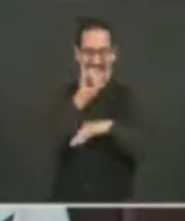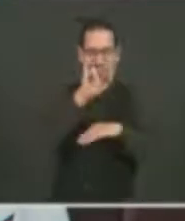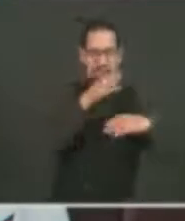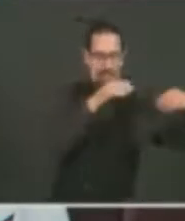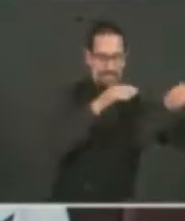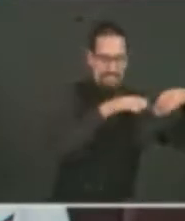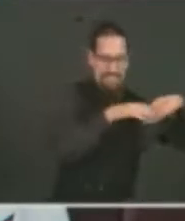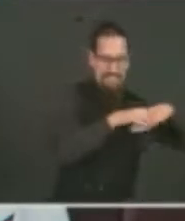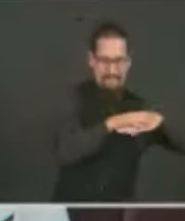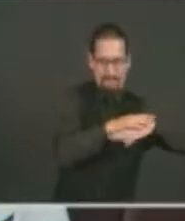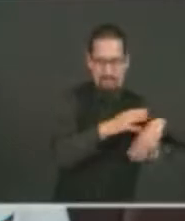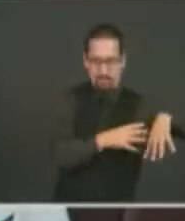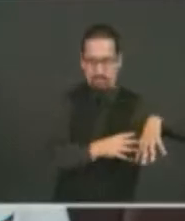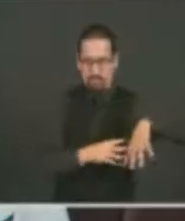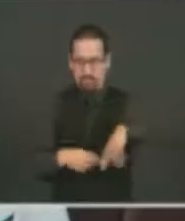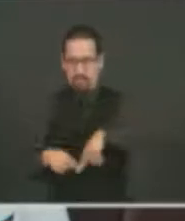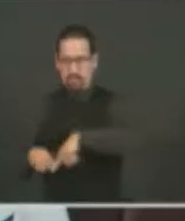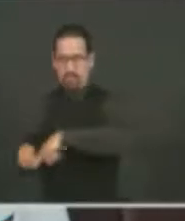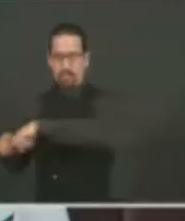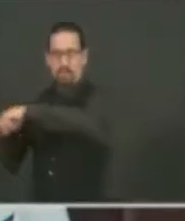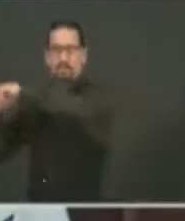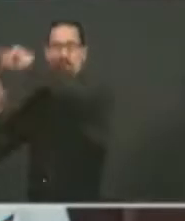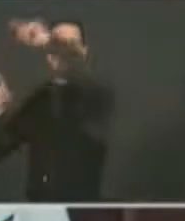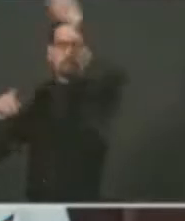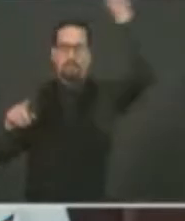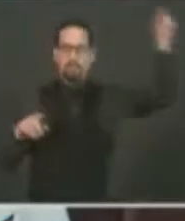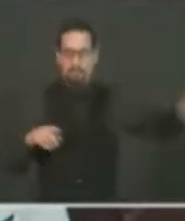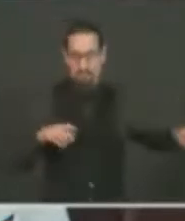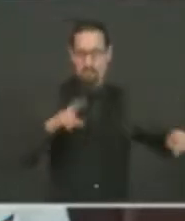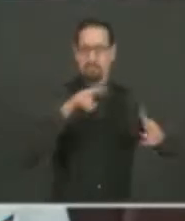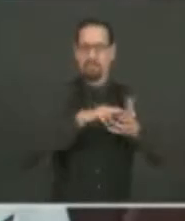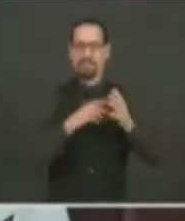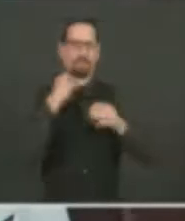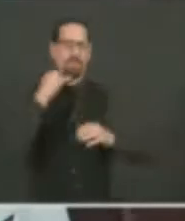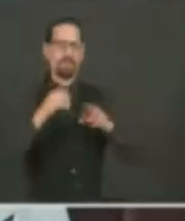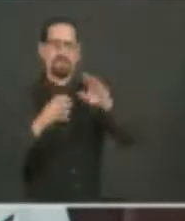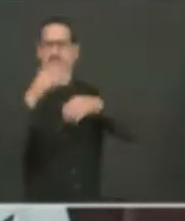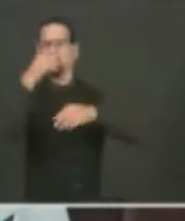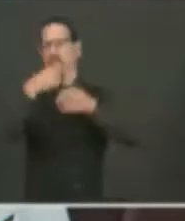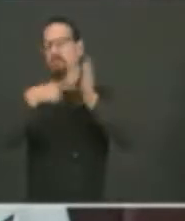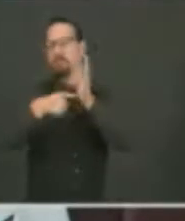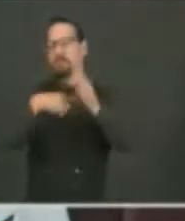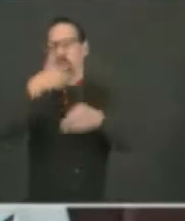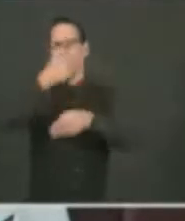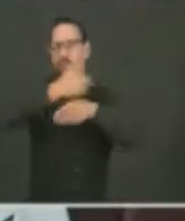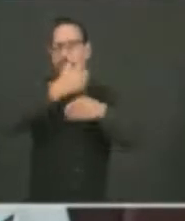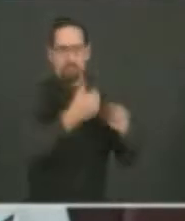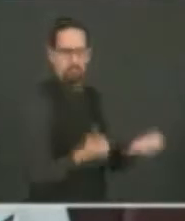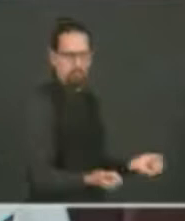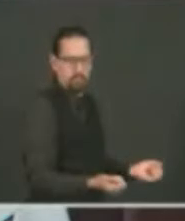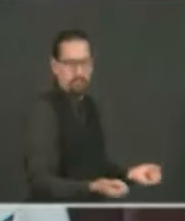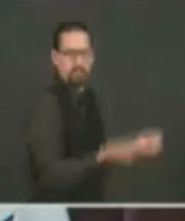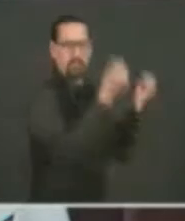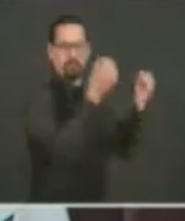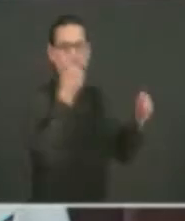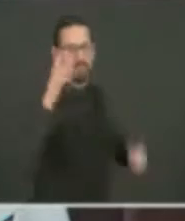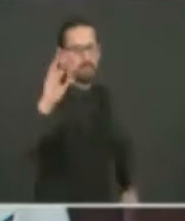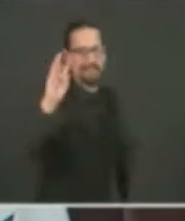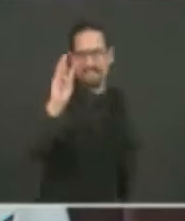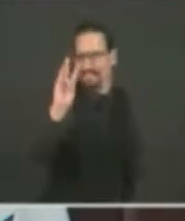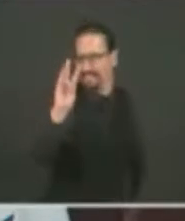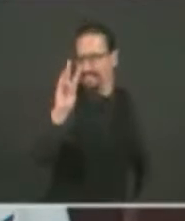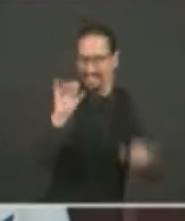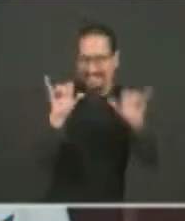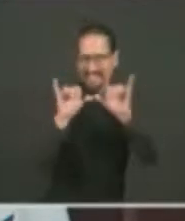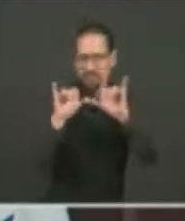provides 5 air changes. If you add a box fan to that window, it increases the number of air